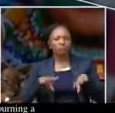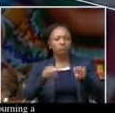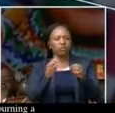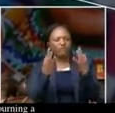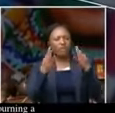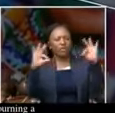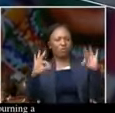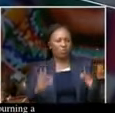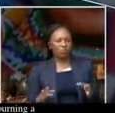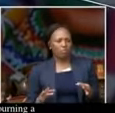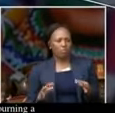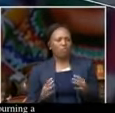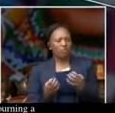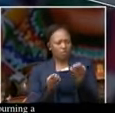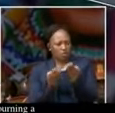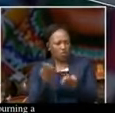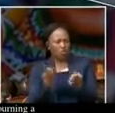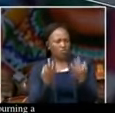Mama,